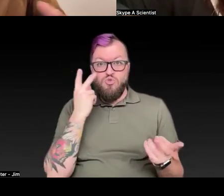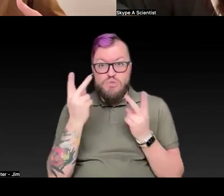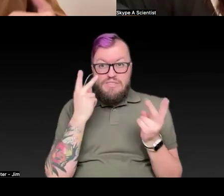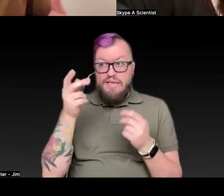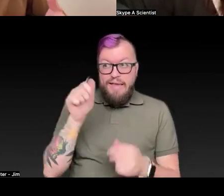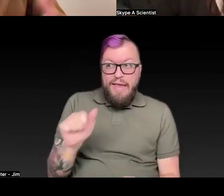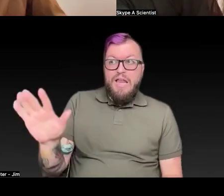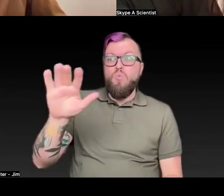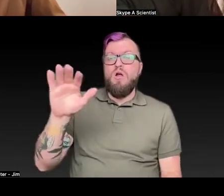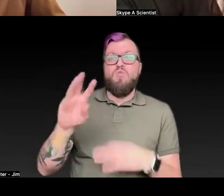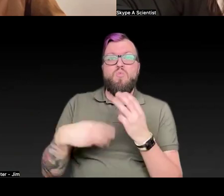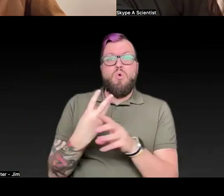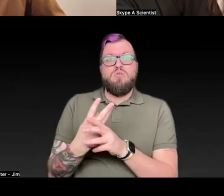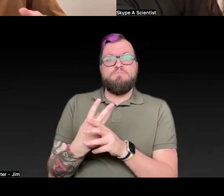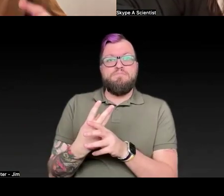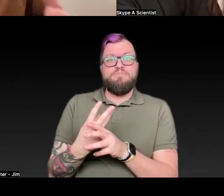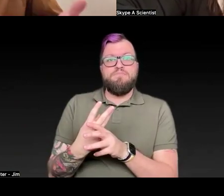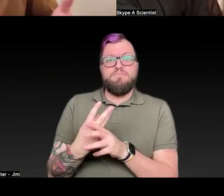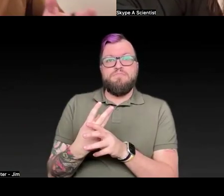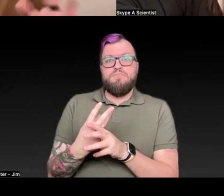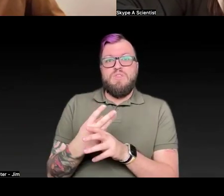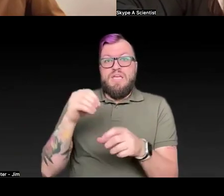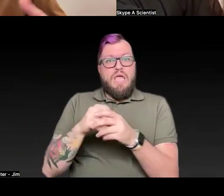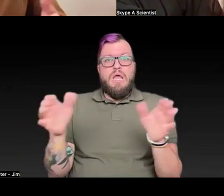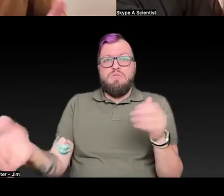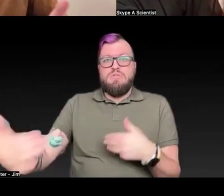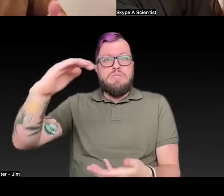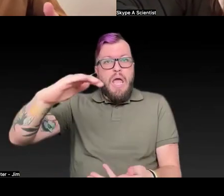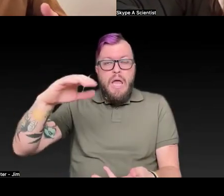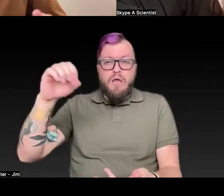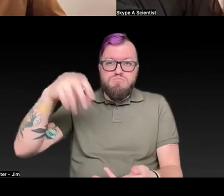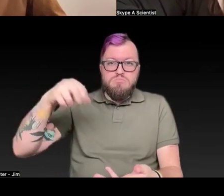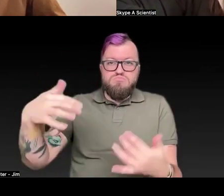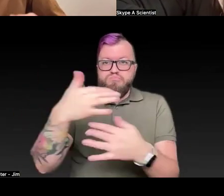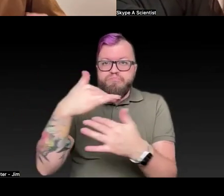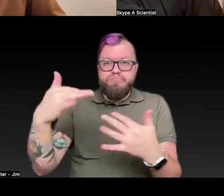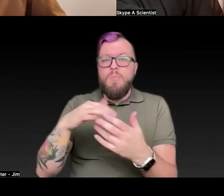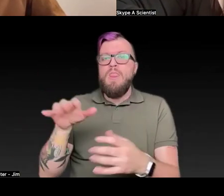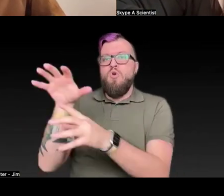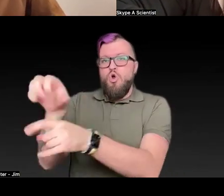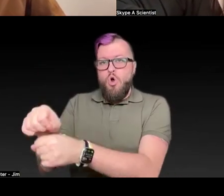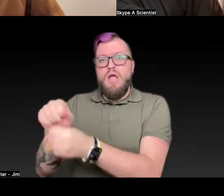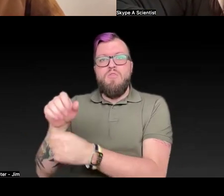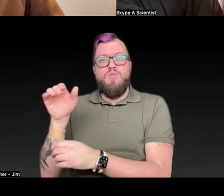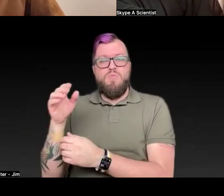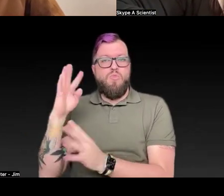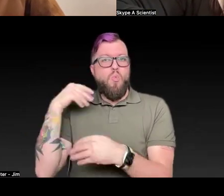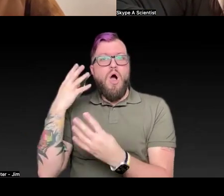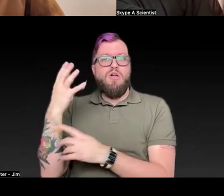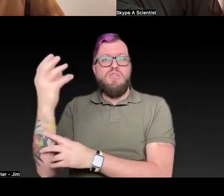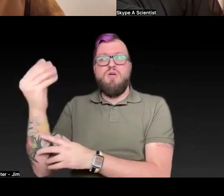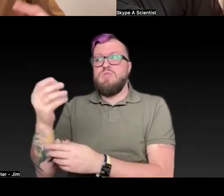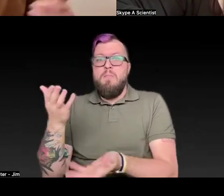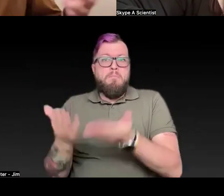world is like in a tank or on a plate was wild caught. And it might have been wild caught when it was a glass